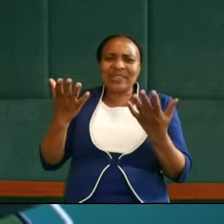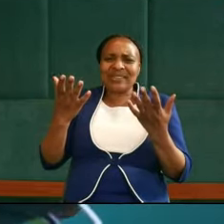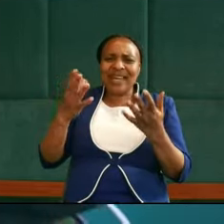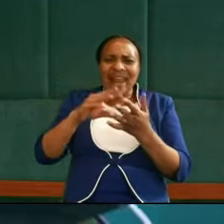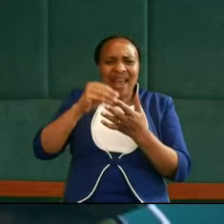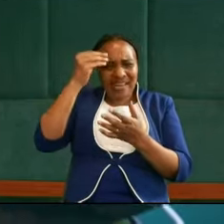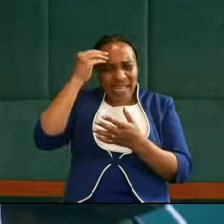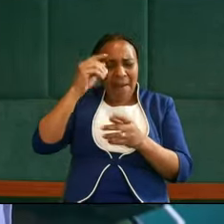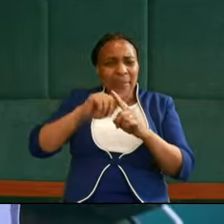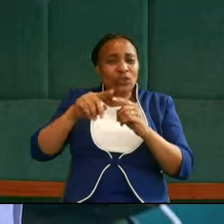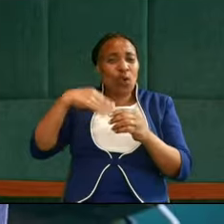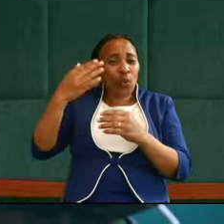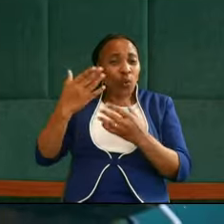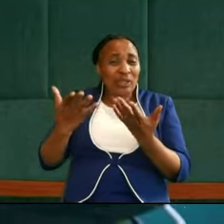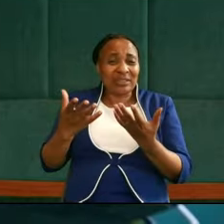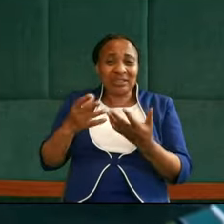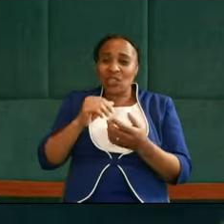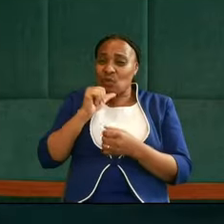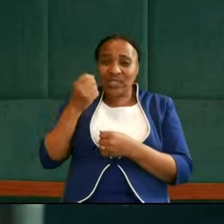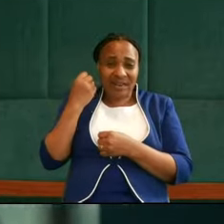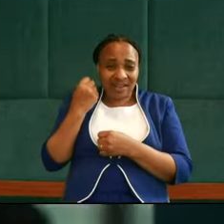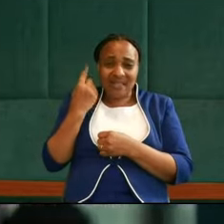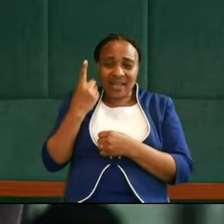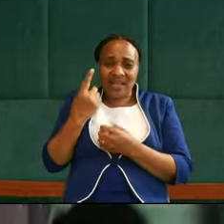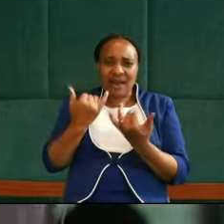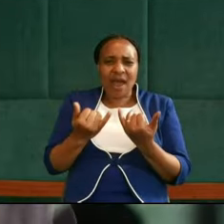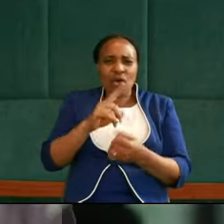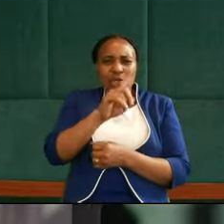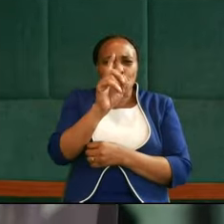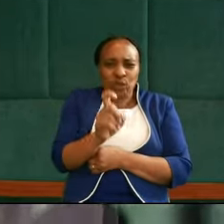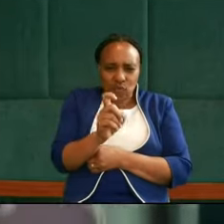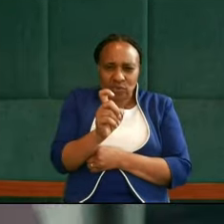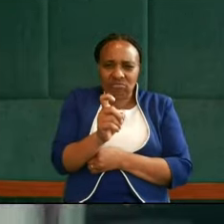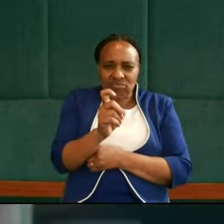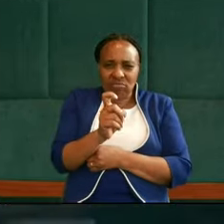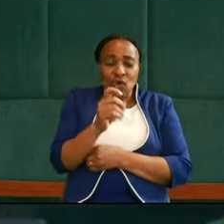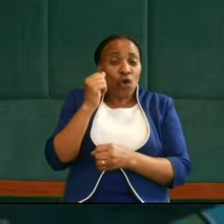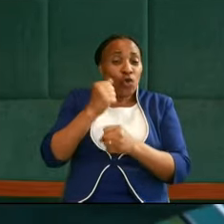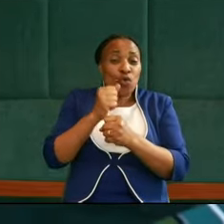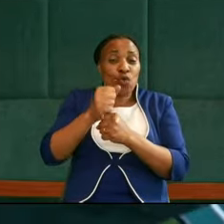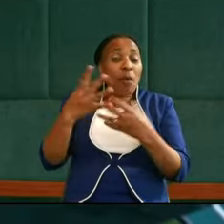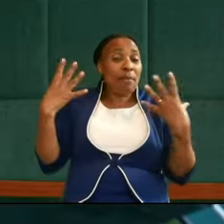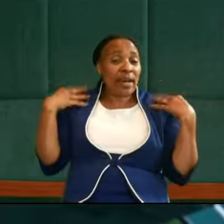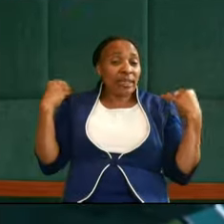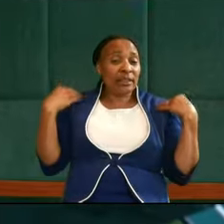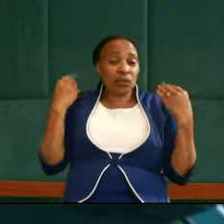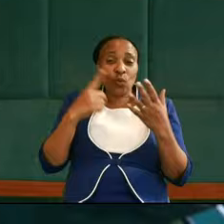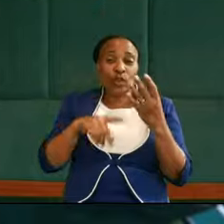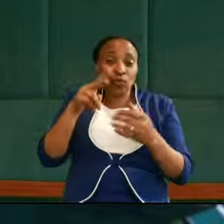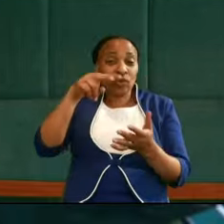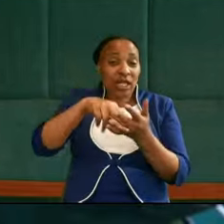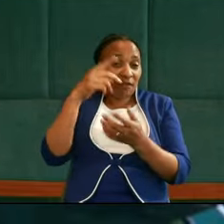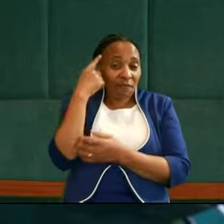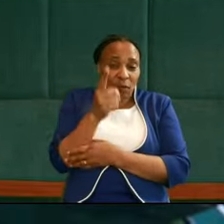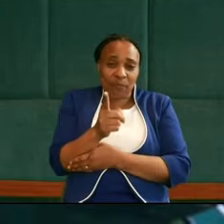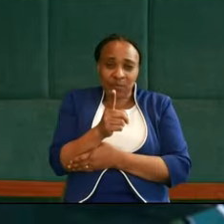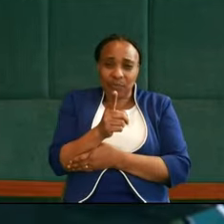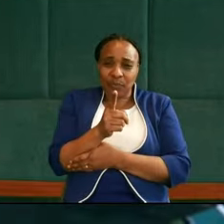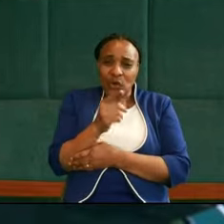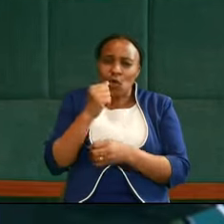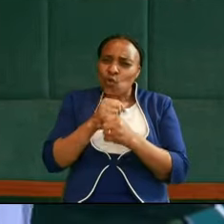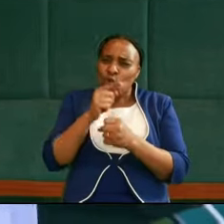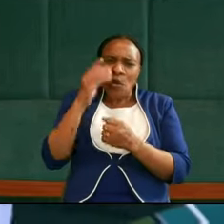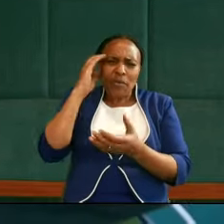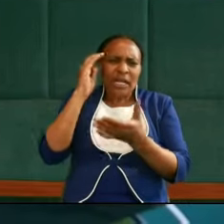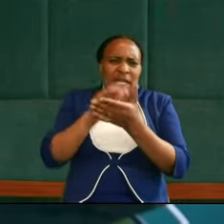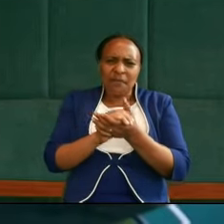Ladies and gentlemen, the question is, are we practicing what we stand for? Do we believe it? It's